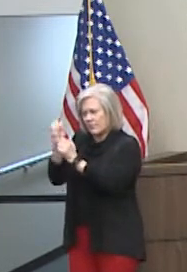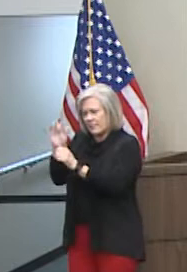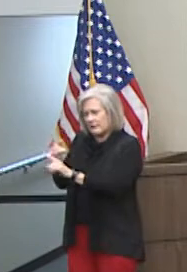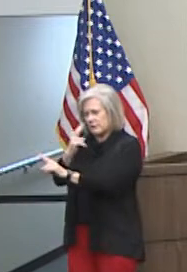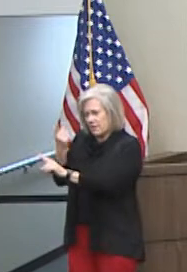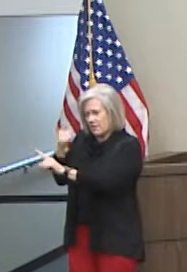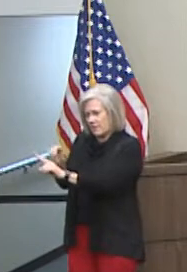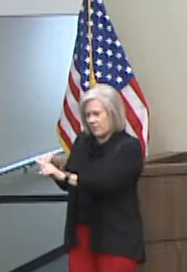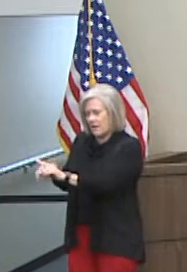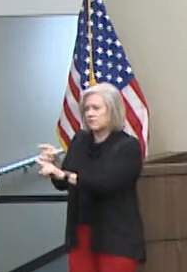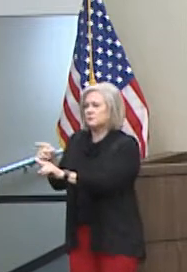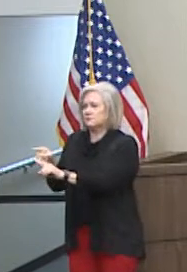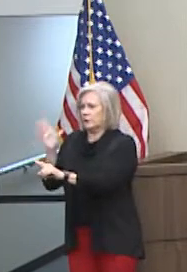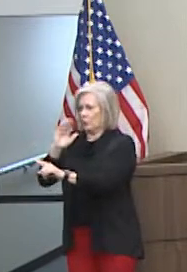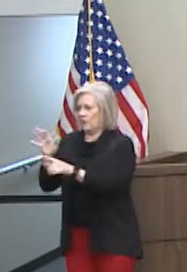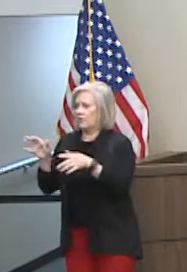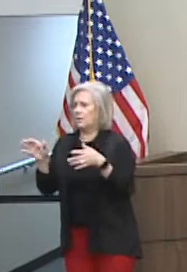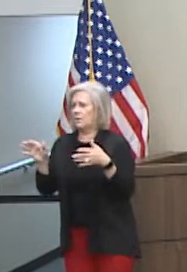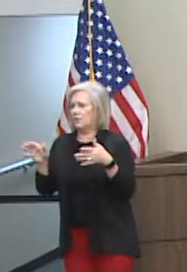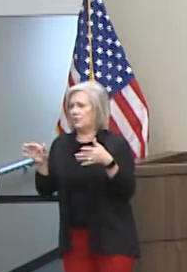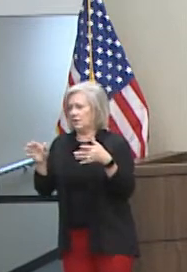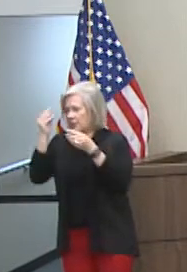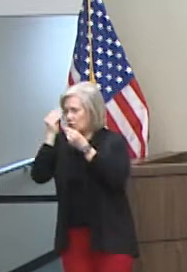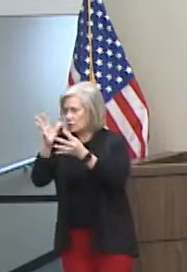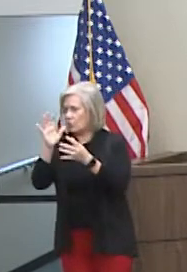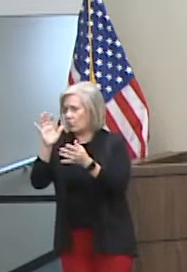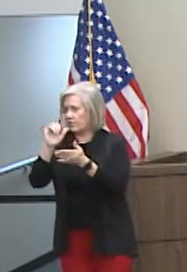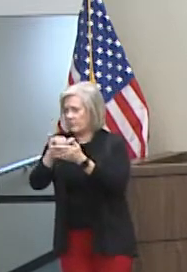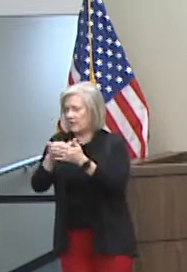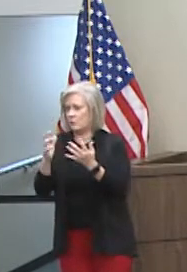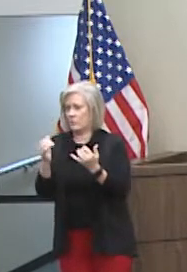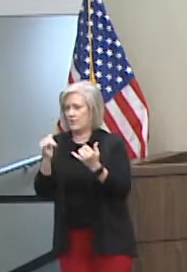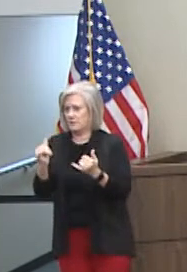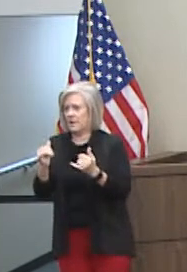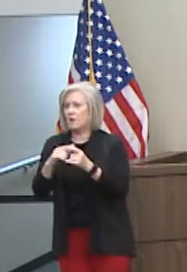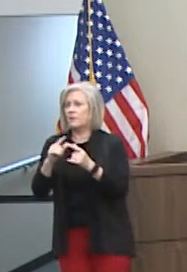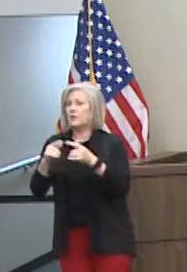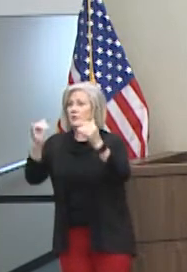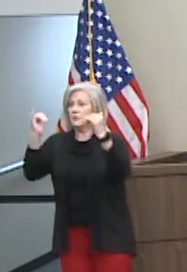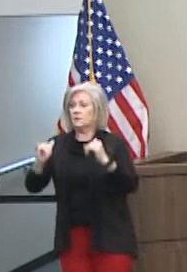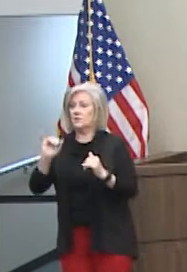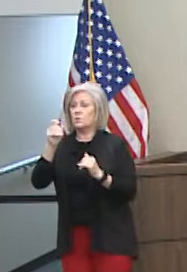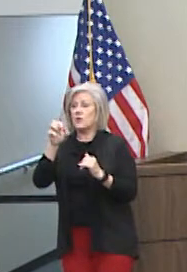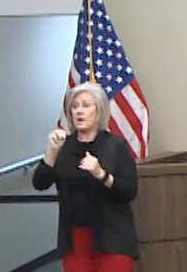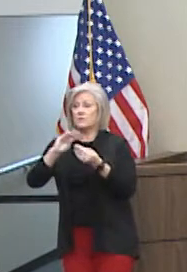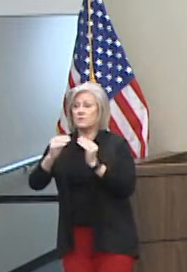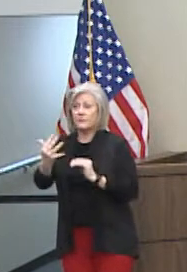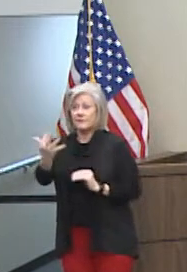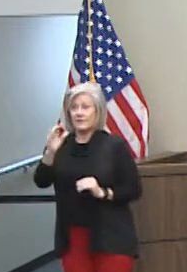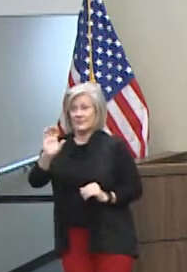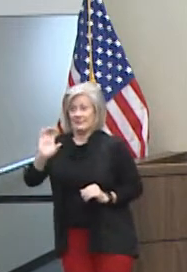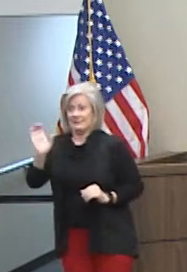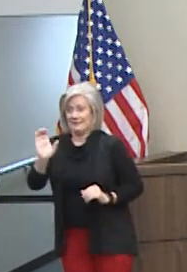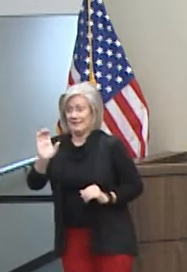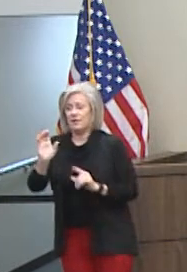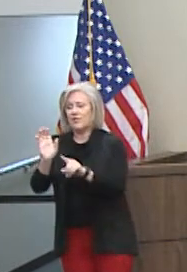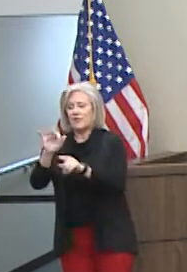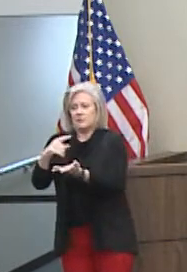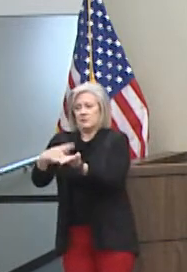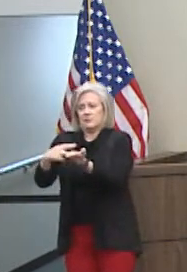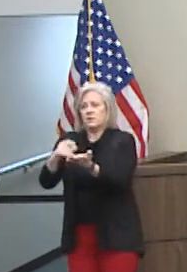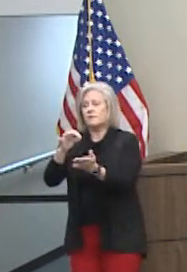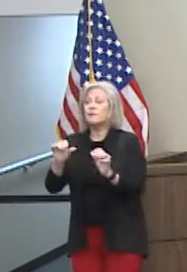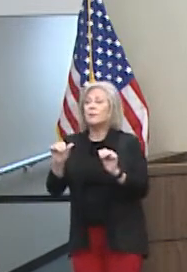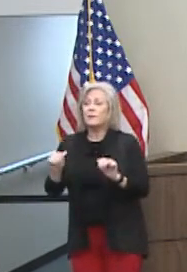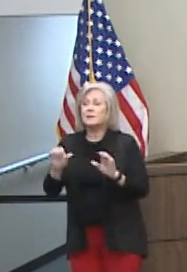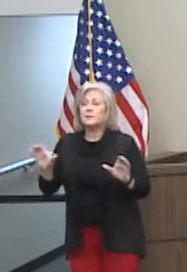and I will apprise you of that at this time. We'll move down to Item 5C, which is discussion of and